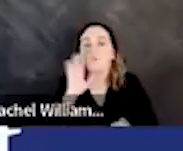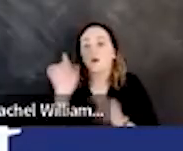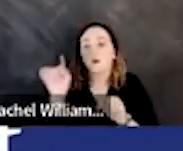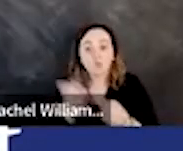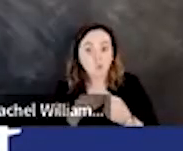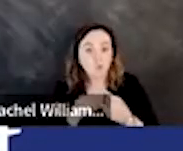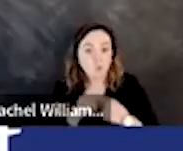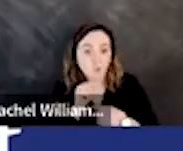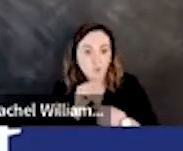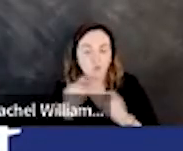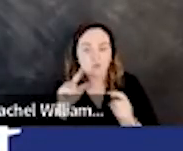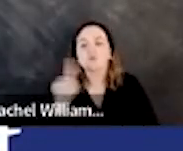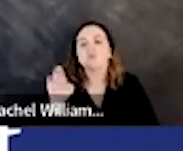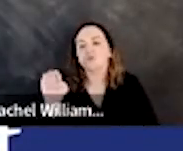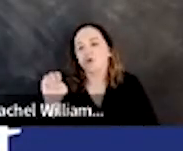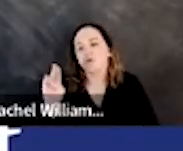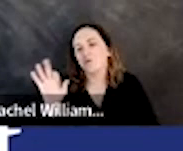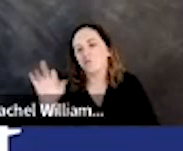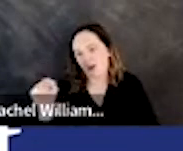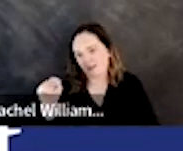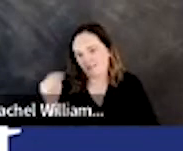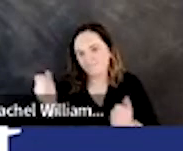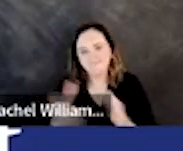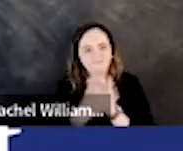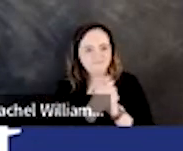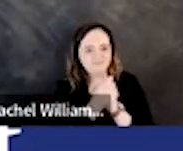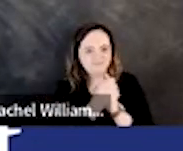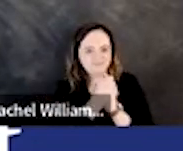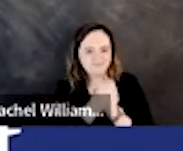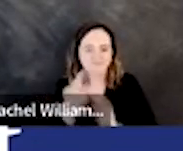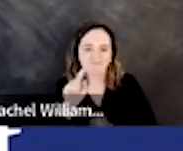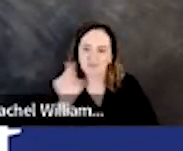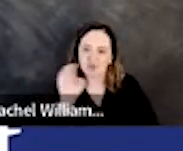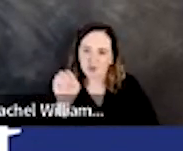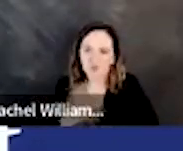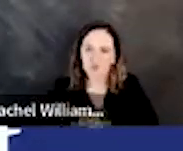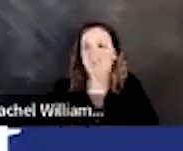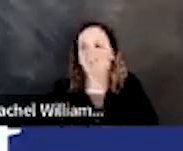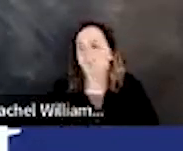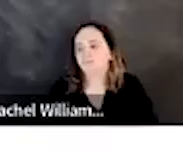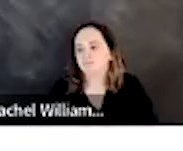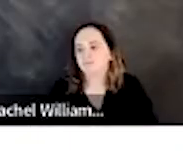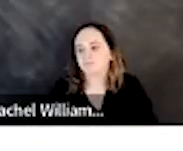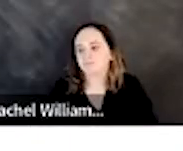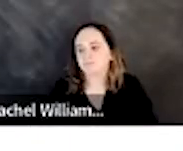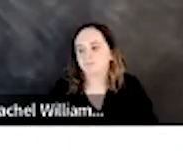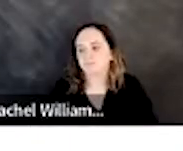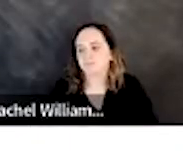Zoe Bright. Congratulations, Zoe.